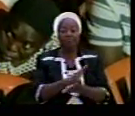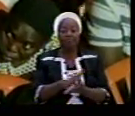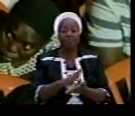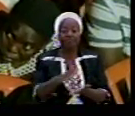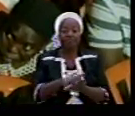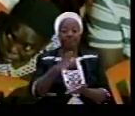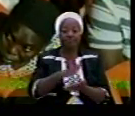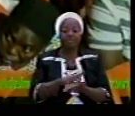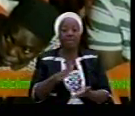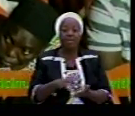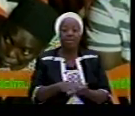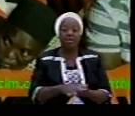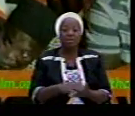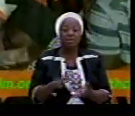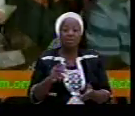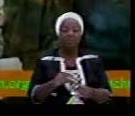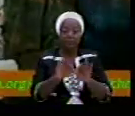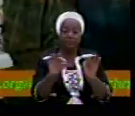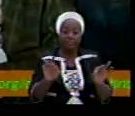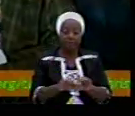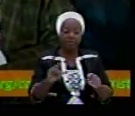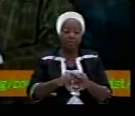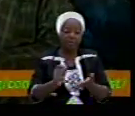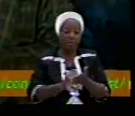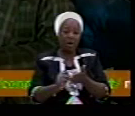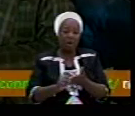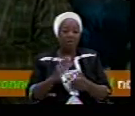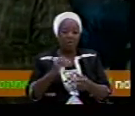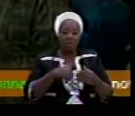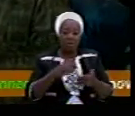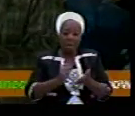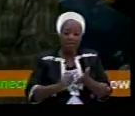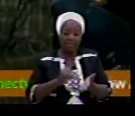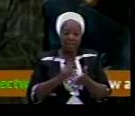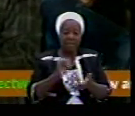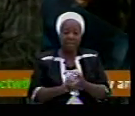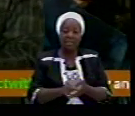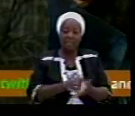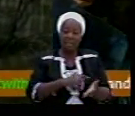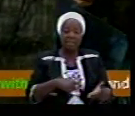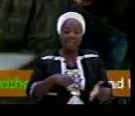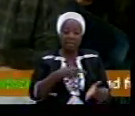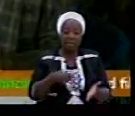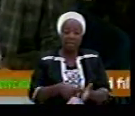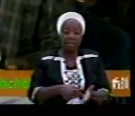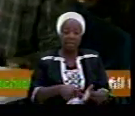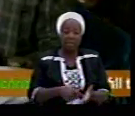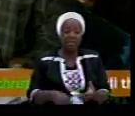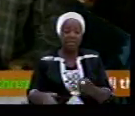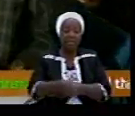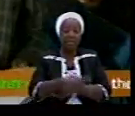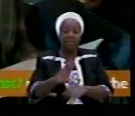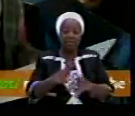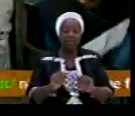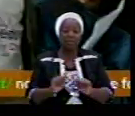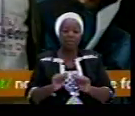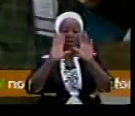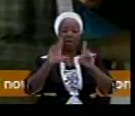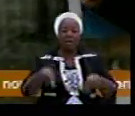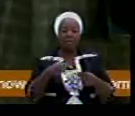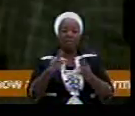to have record that this day you gave your life to Christ, you're